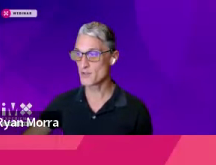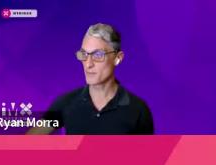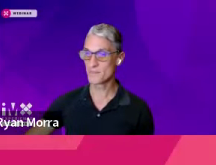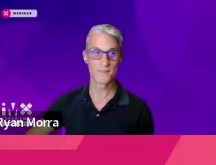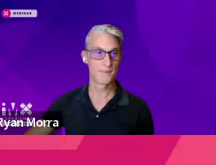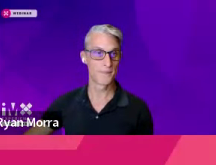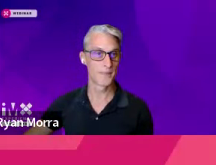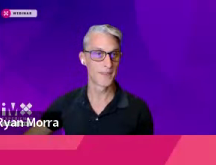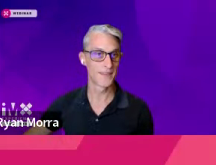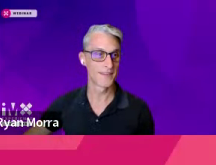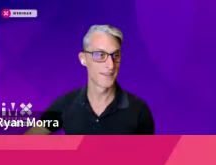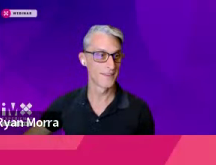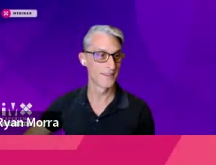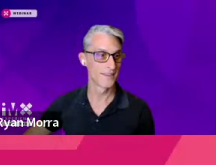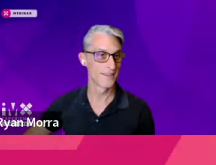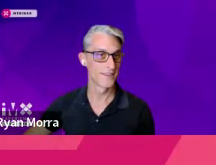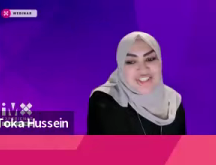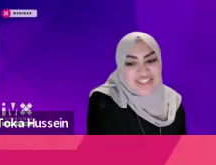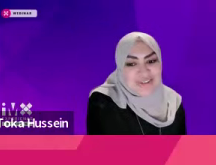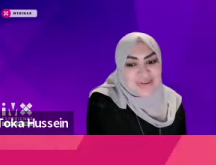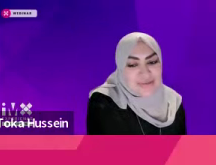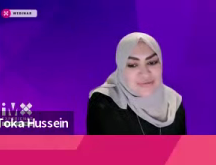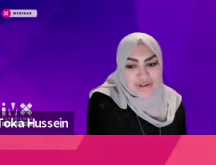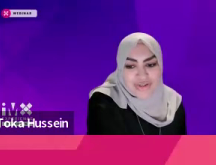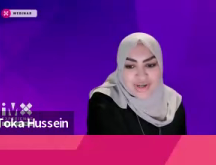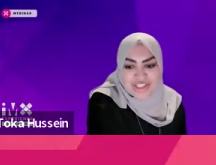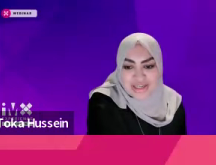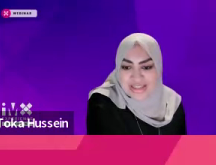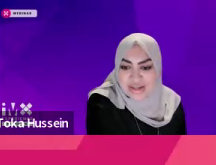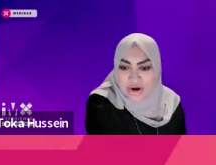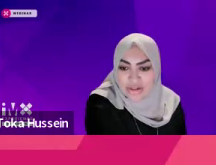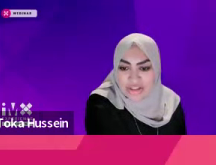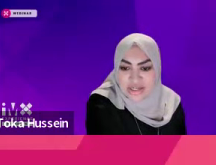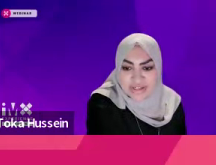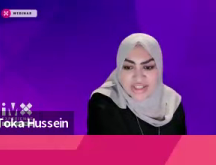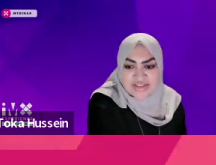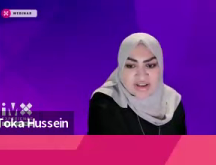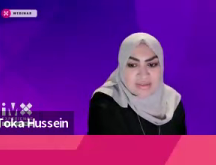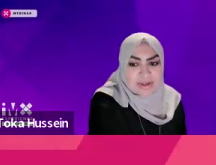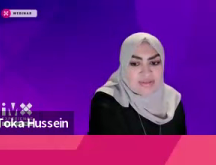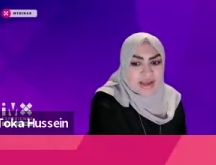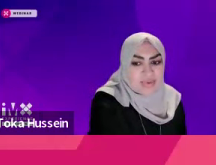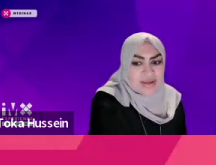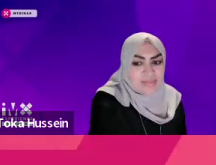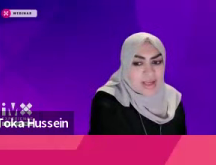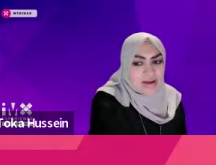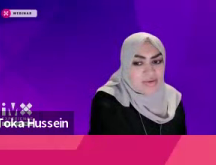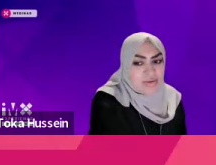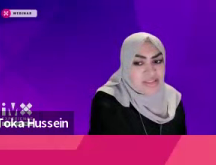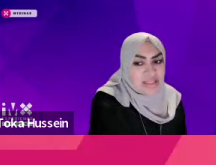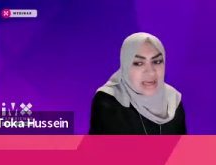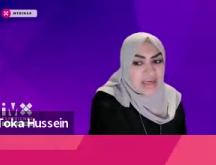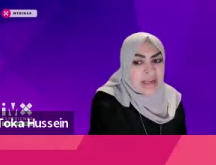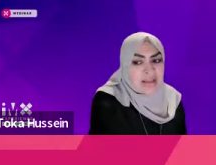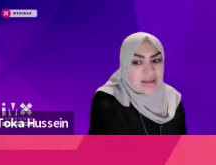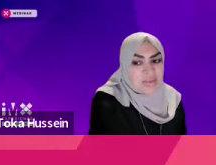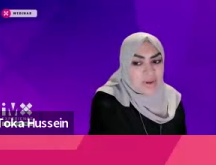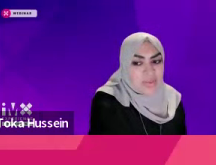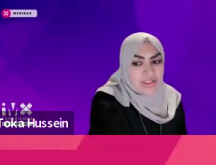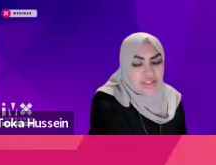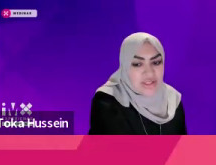to respond to? Yeah, sure. So the first question is, are there directions available of how we could make a Google